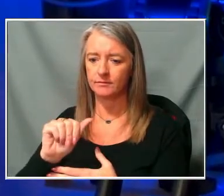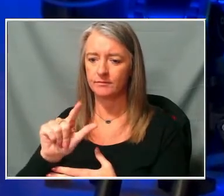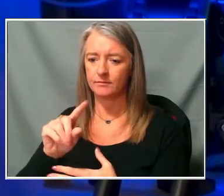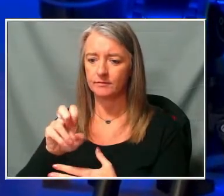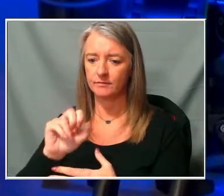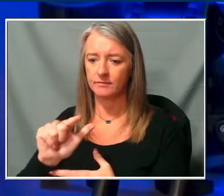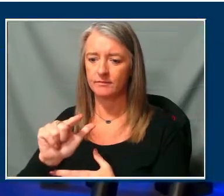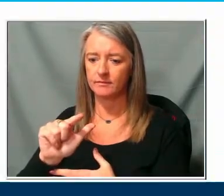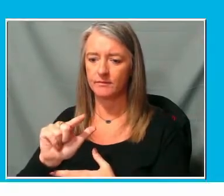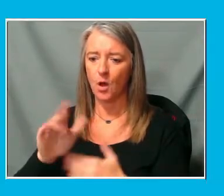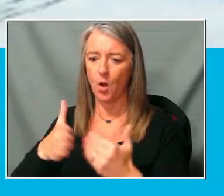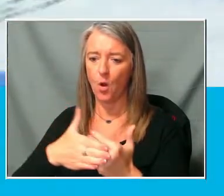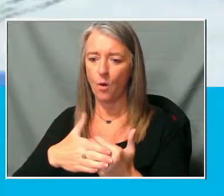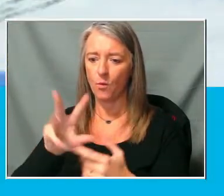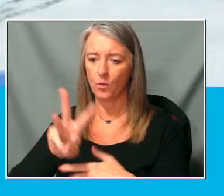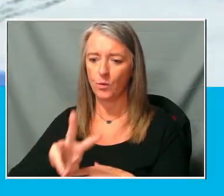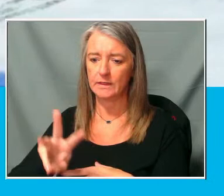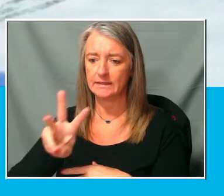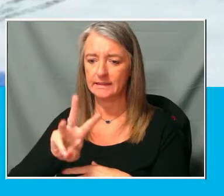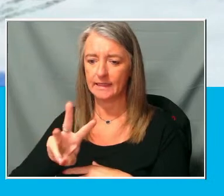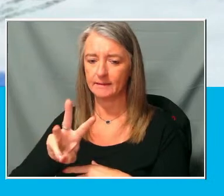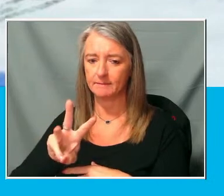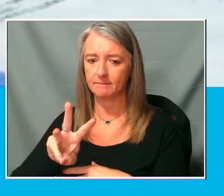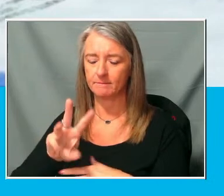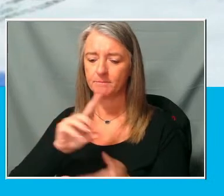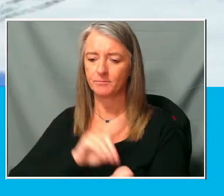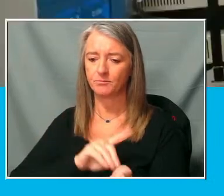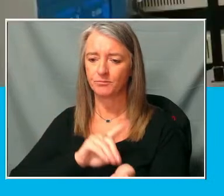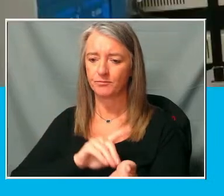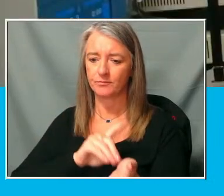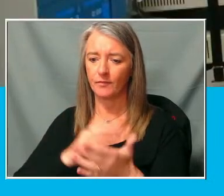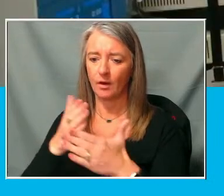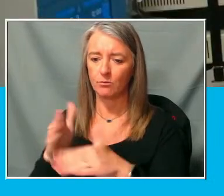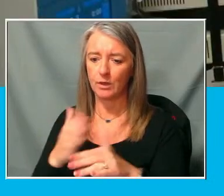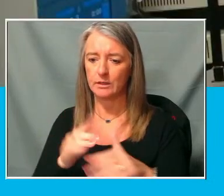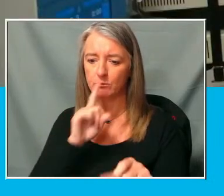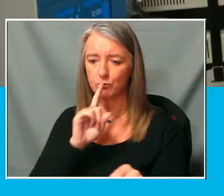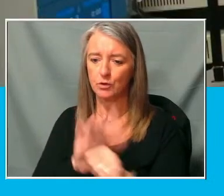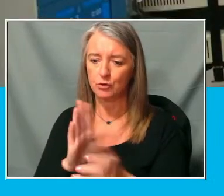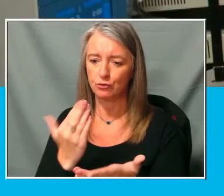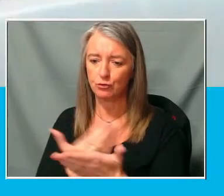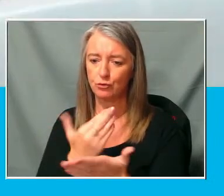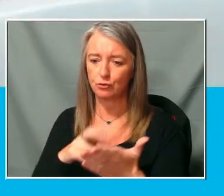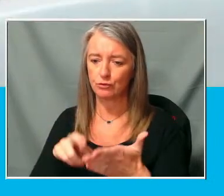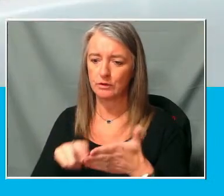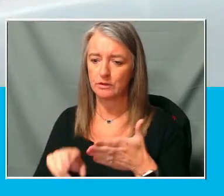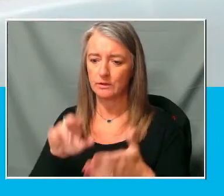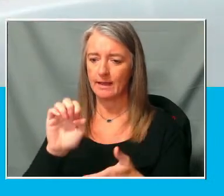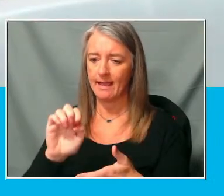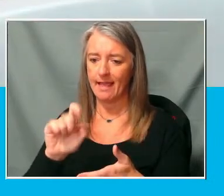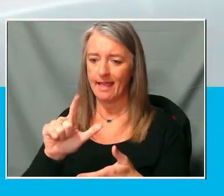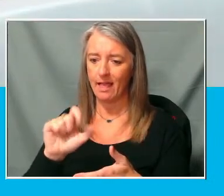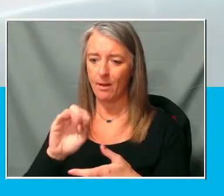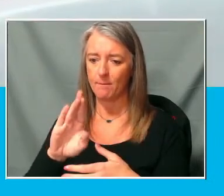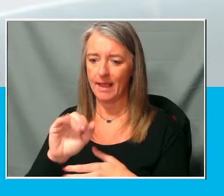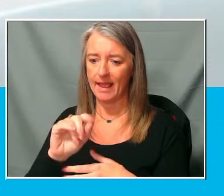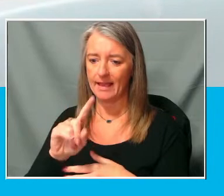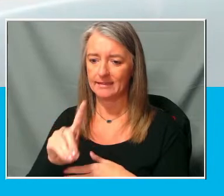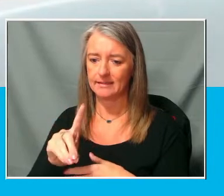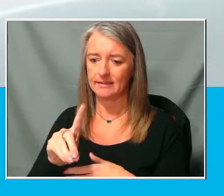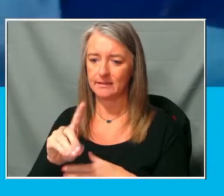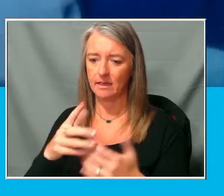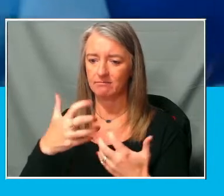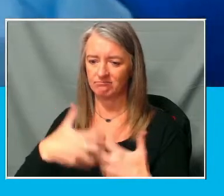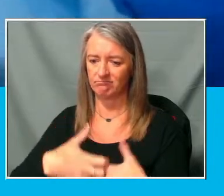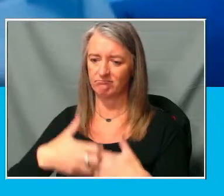Open Mics with Dr. Stites. Our doctors break down the promising new research into LVADs, a device that pumps blood for